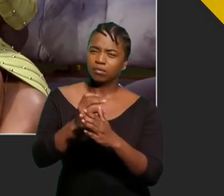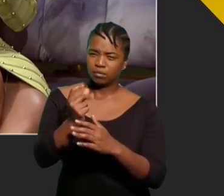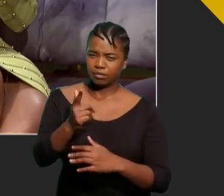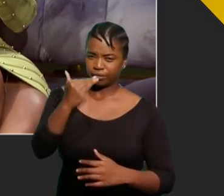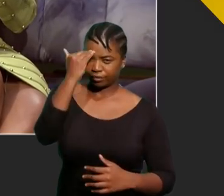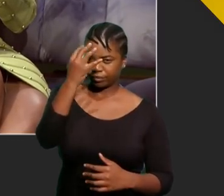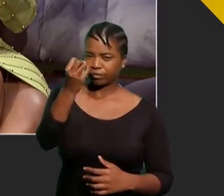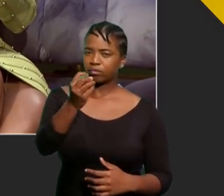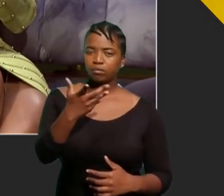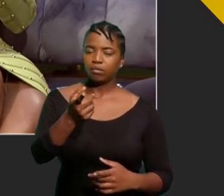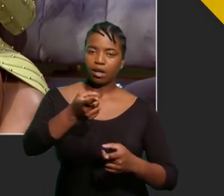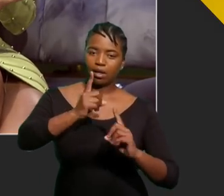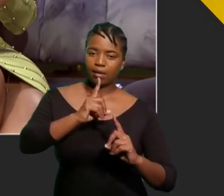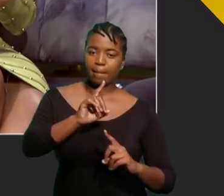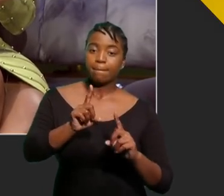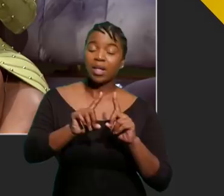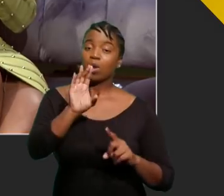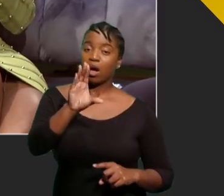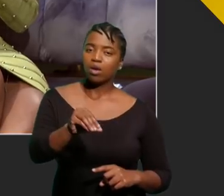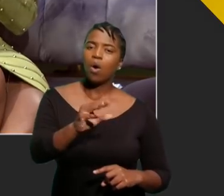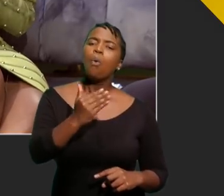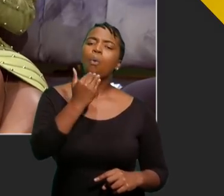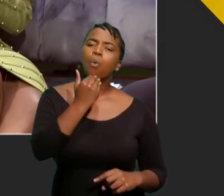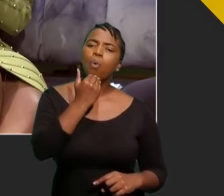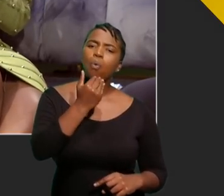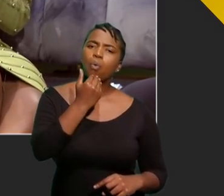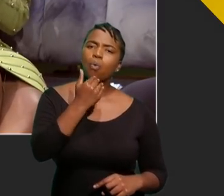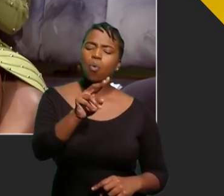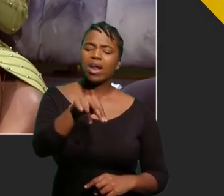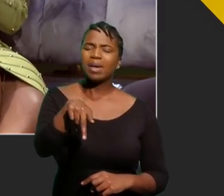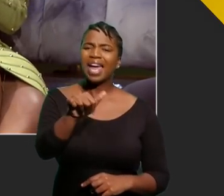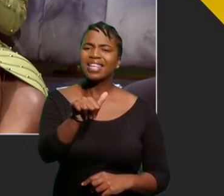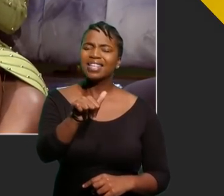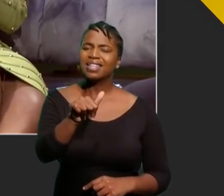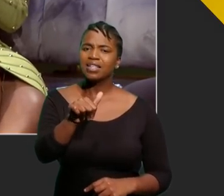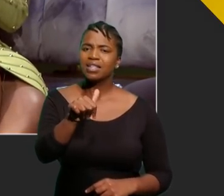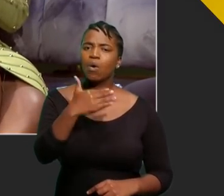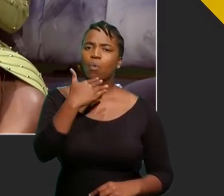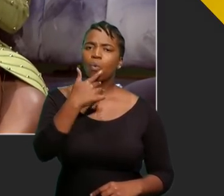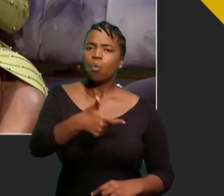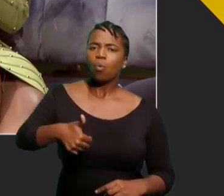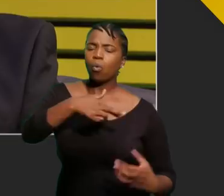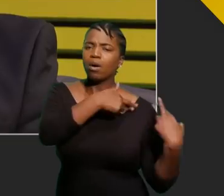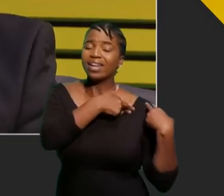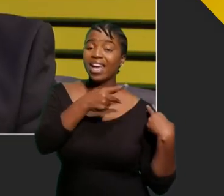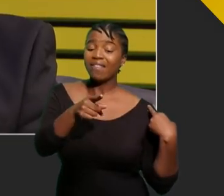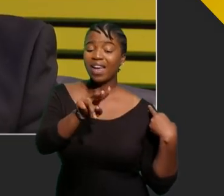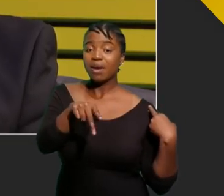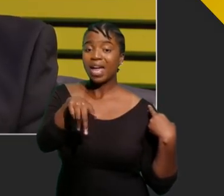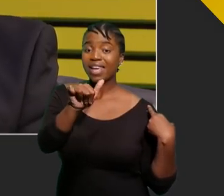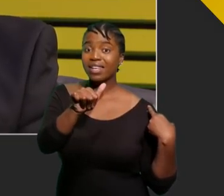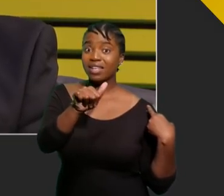you might not be in a position to answer this question, but I'm yes. going to ask either way. Who then holds the National Prosecuting Authority accountable? When they don't act. Can